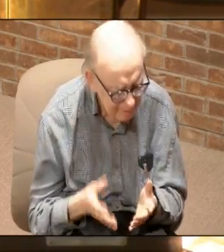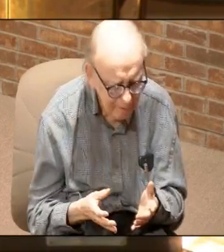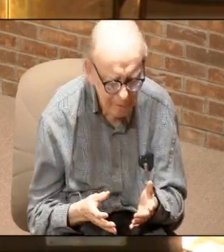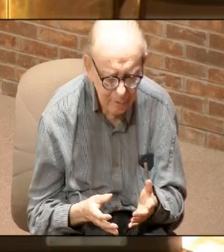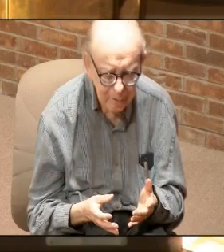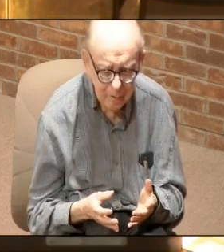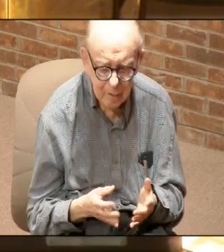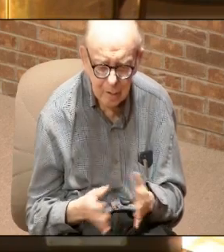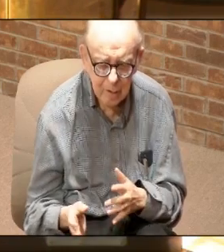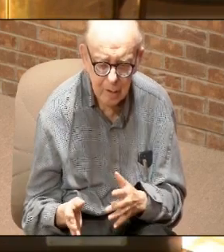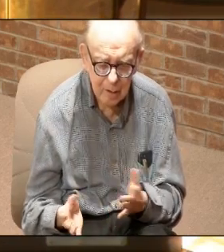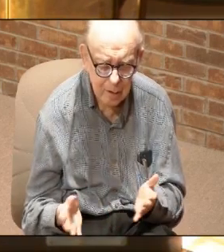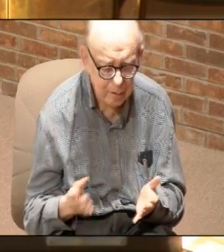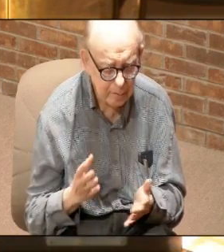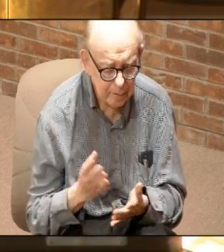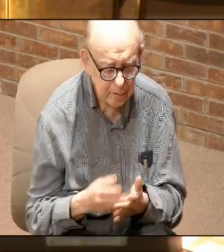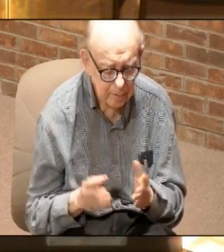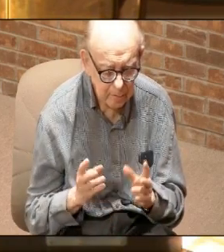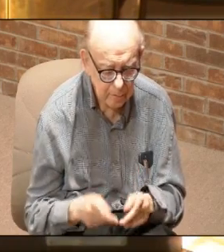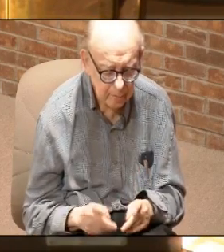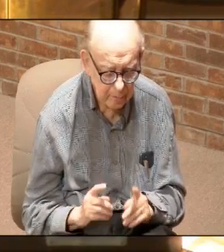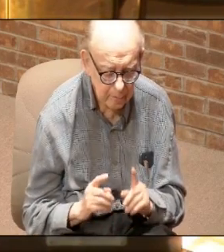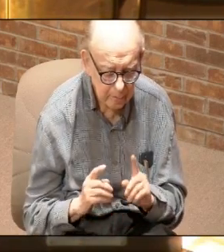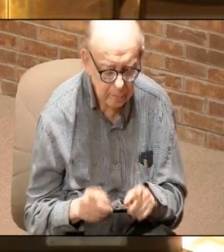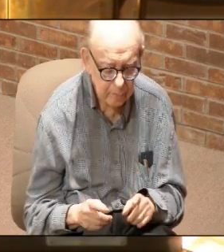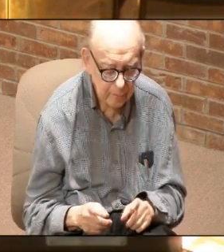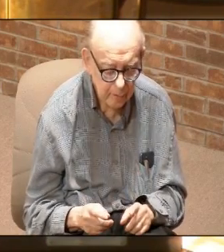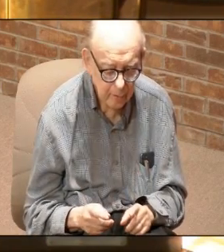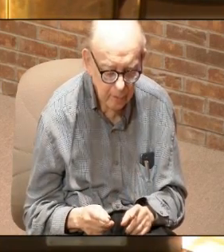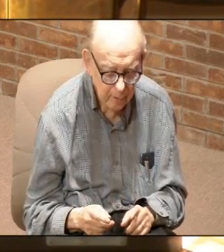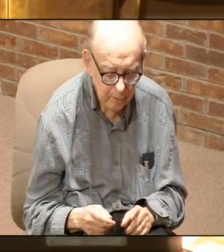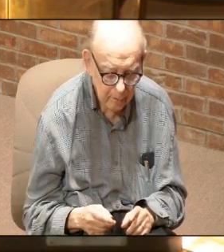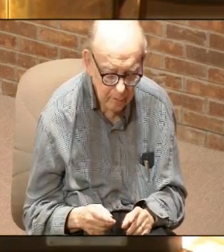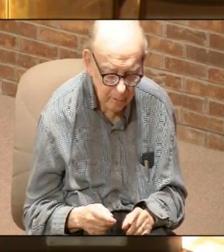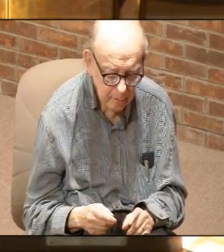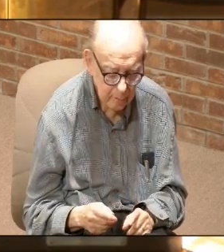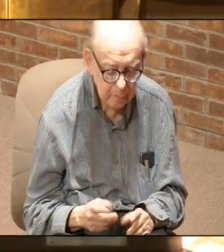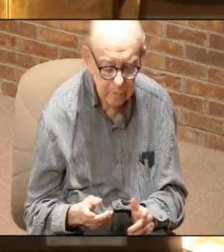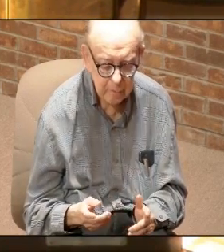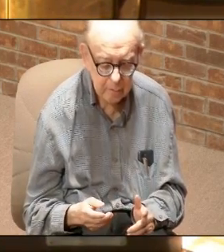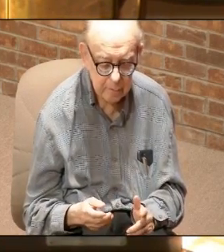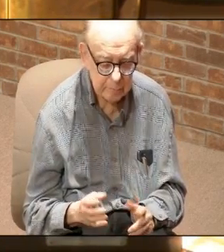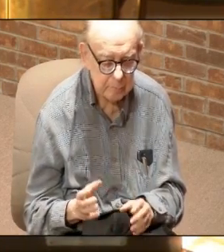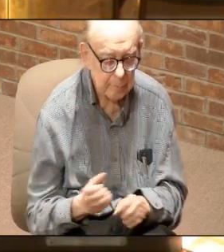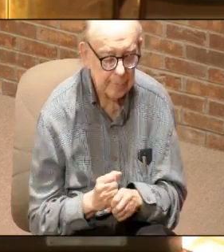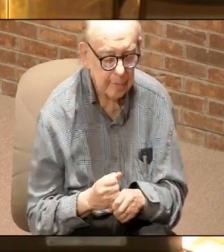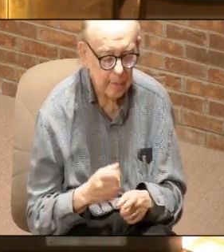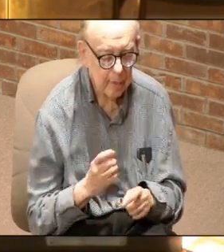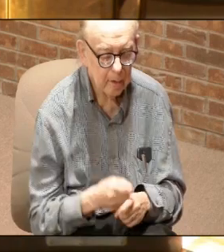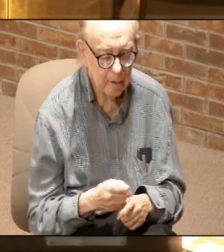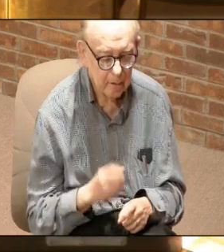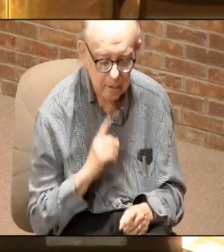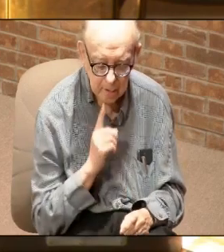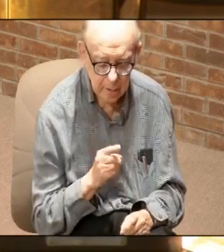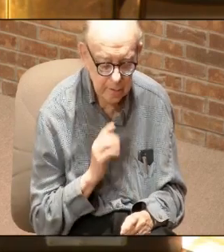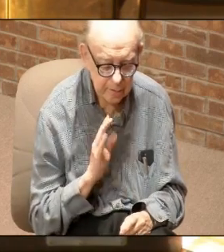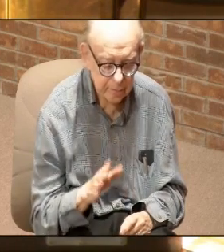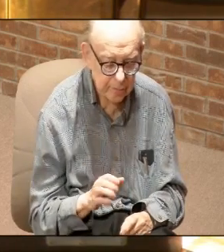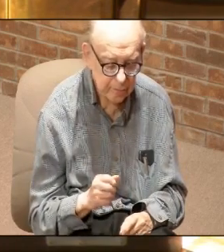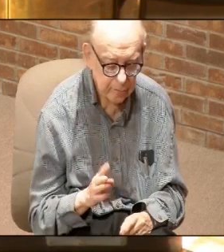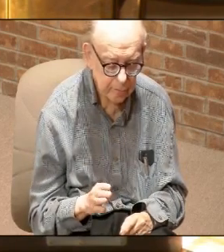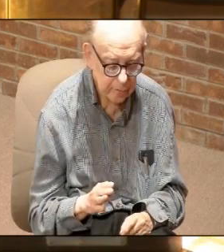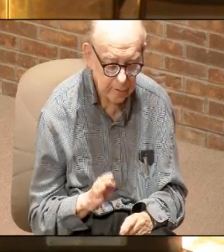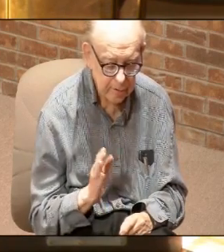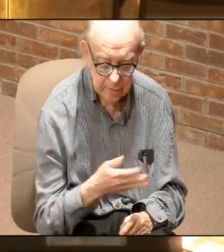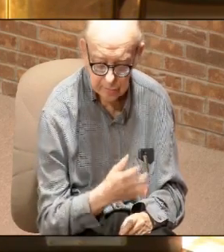an orderly fashion as to someone would go to the pile of presents and grab a present and say, oh, this is your Joey, and